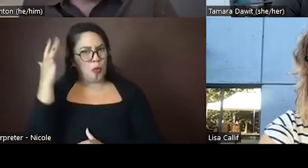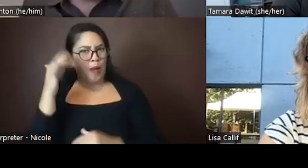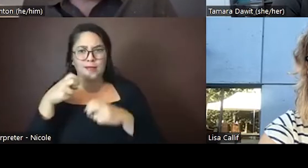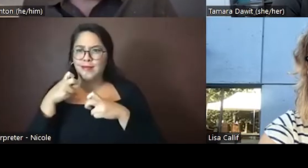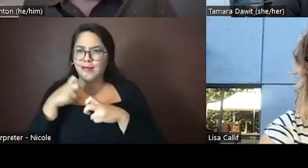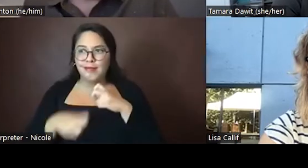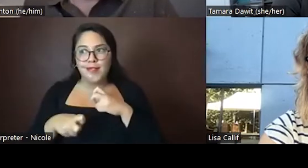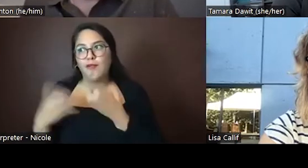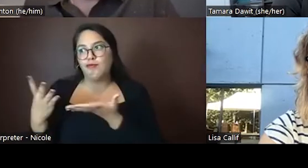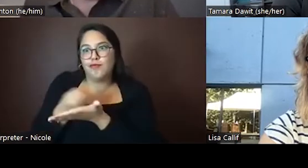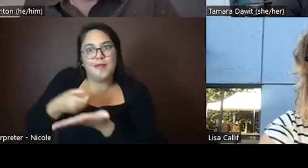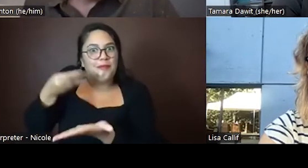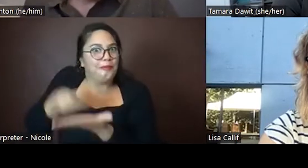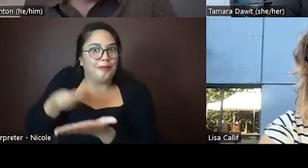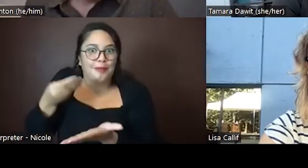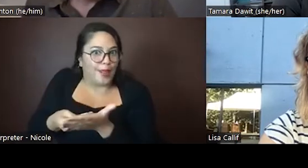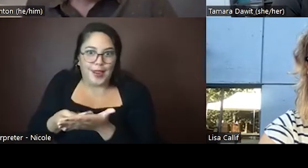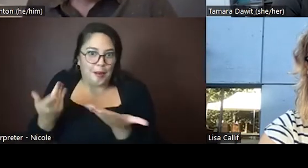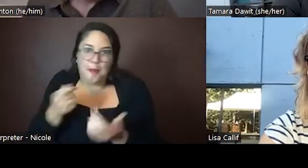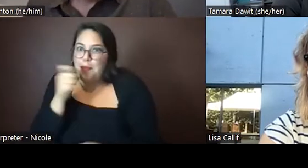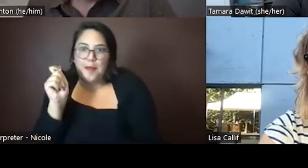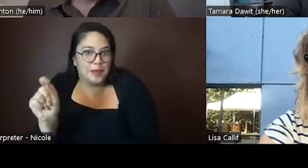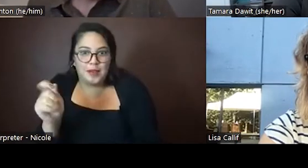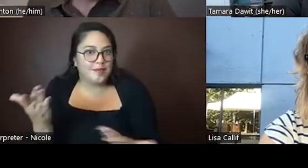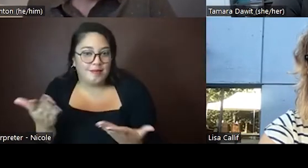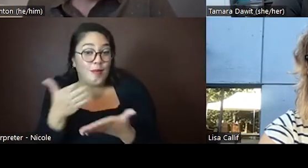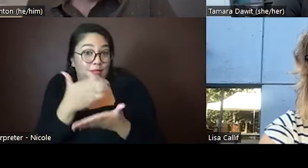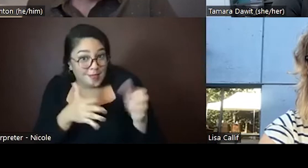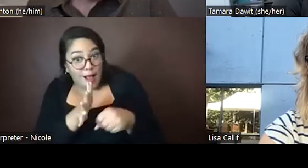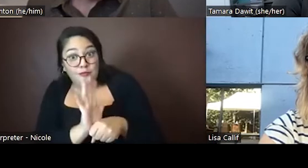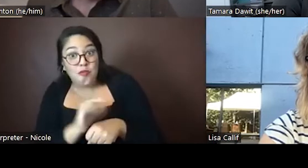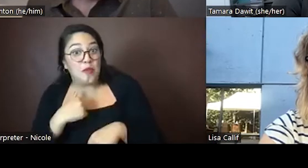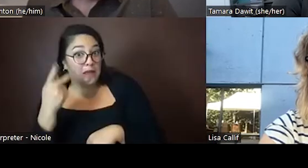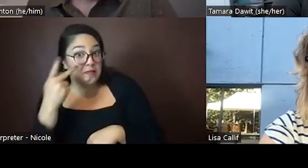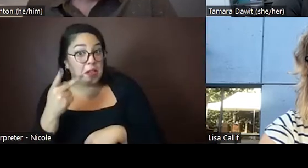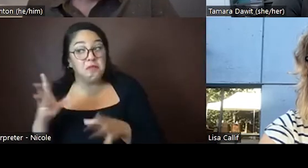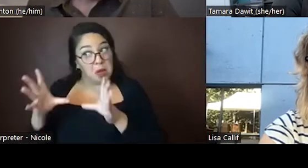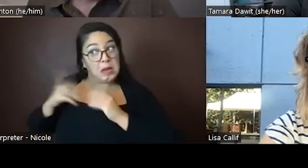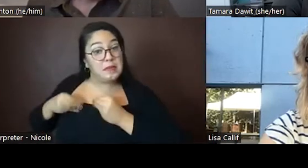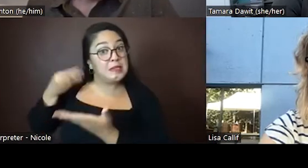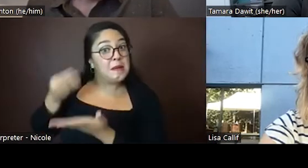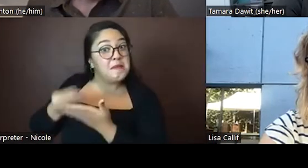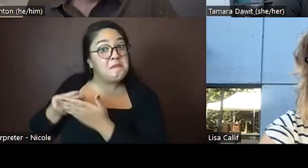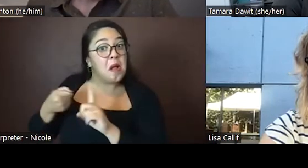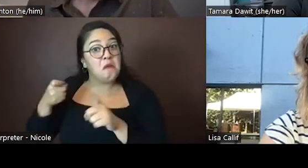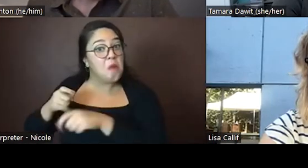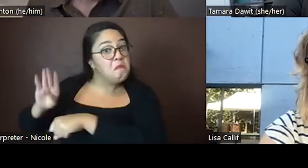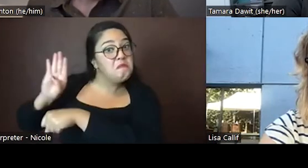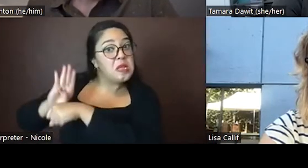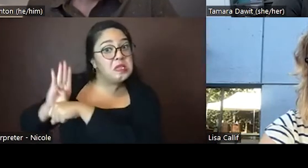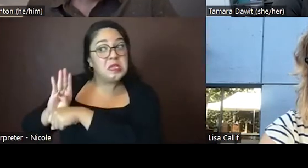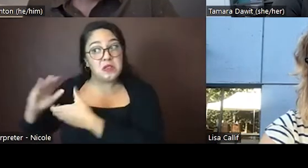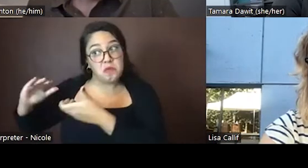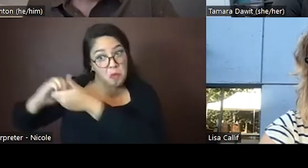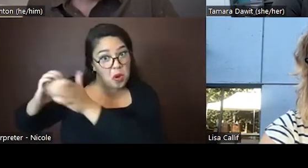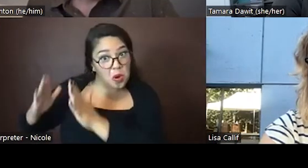get financing to begin with, that there are certain films that I have seen accept money from corporate partners or from countries